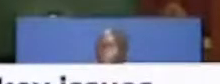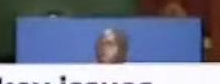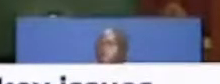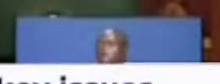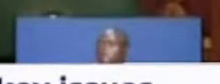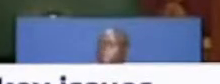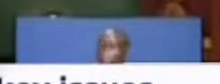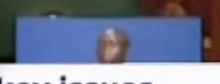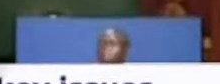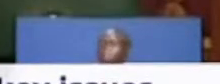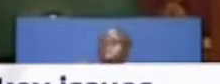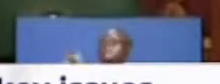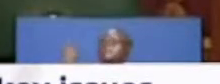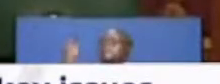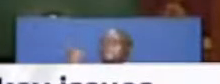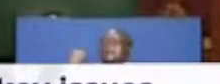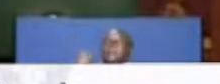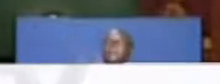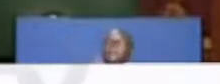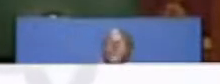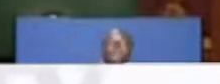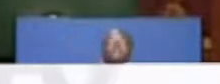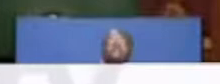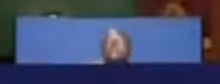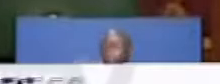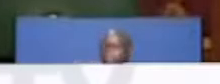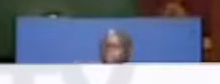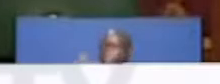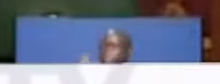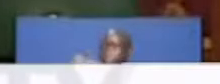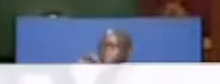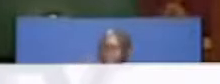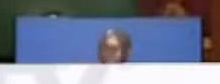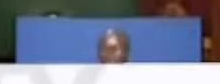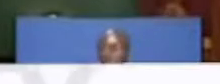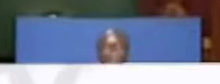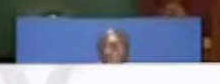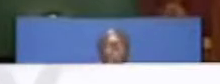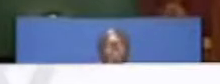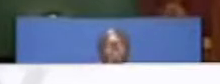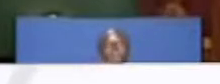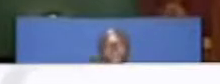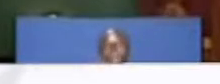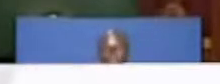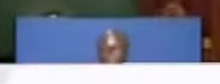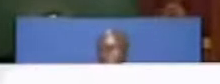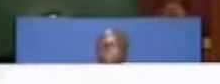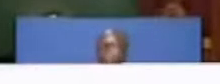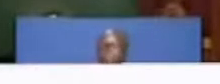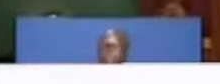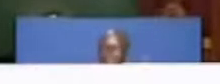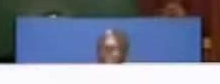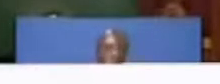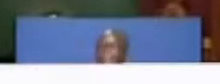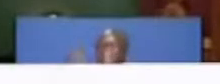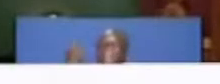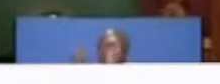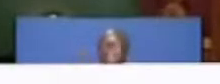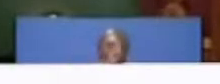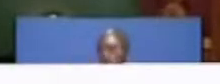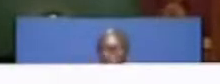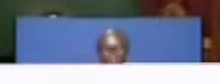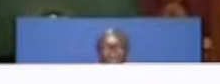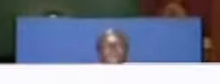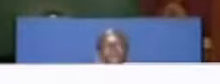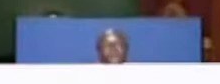third behind South Africa and Tunisia among the most improved health systems in Africa in the year 2020.